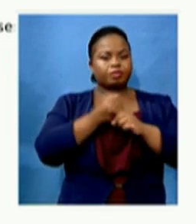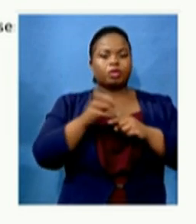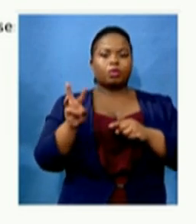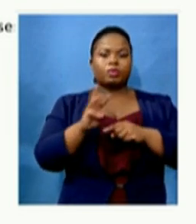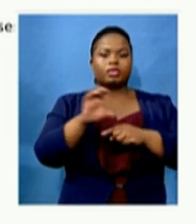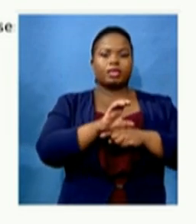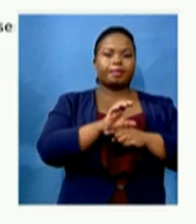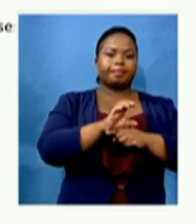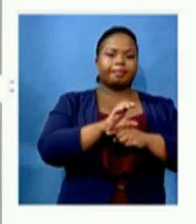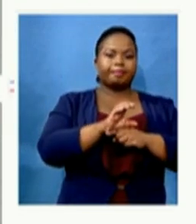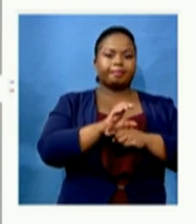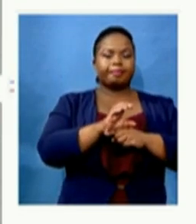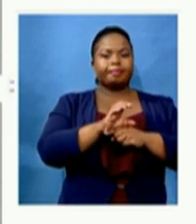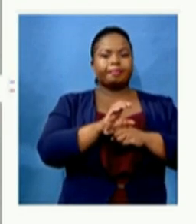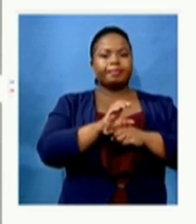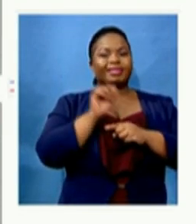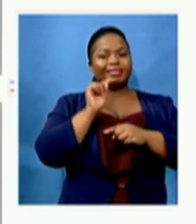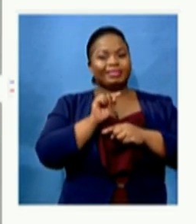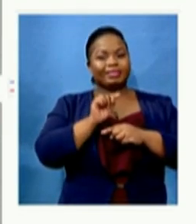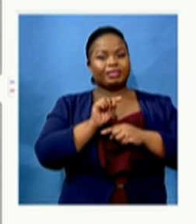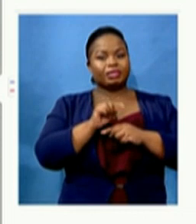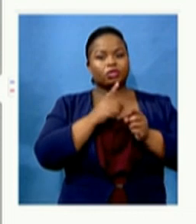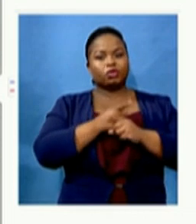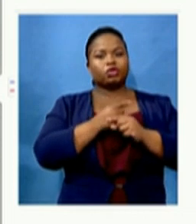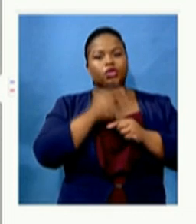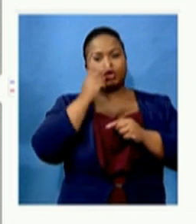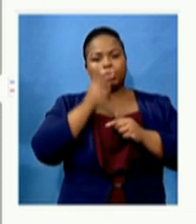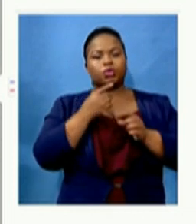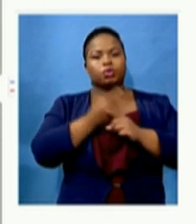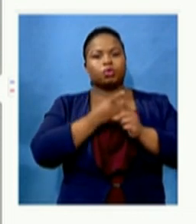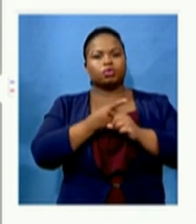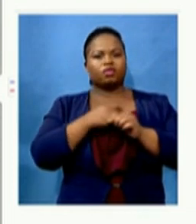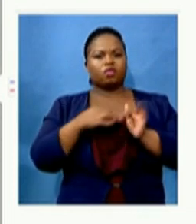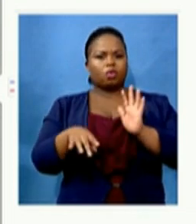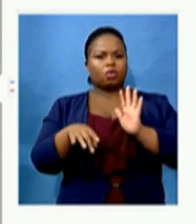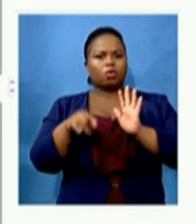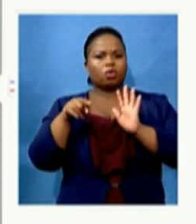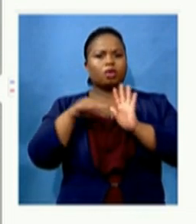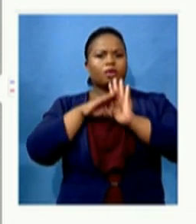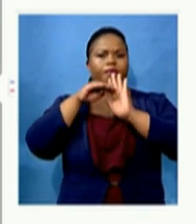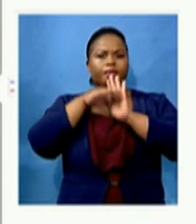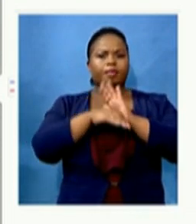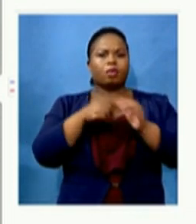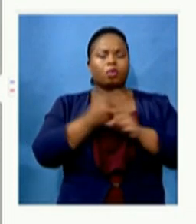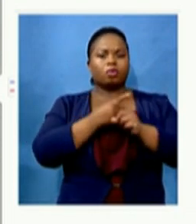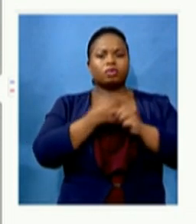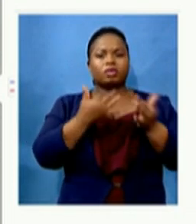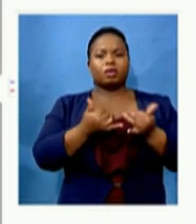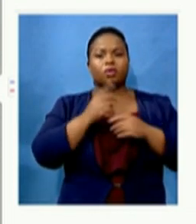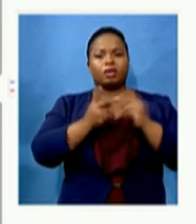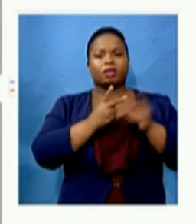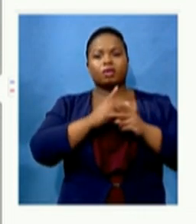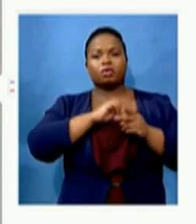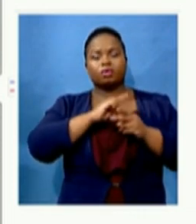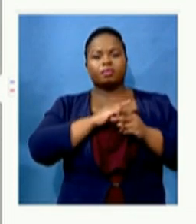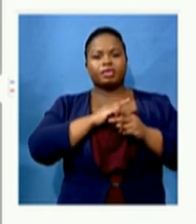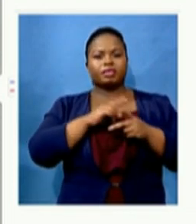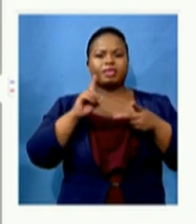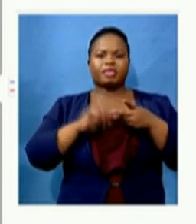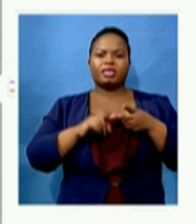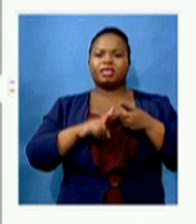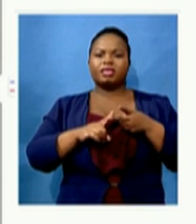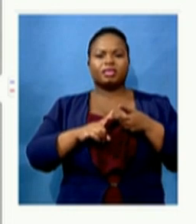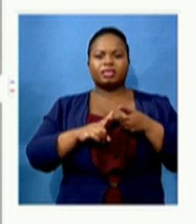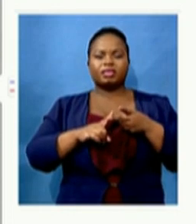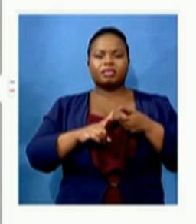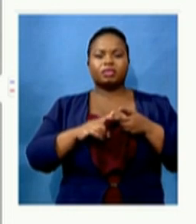like the pessimistic trajectory. And in particular, the pessimistic trajectory for the Western Cape is predicting that ICU beds